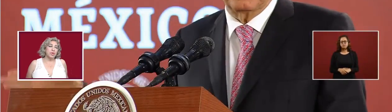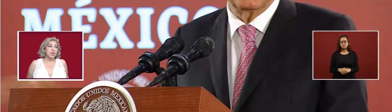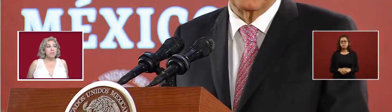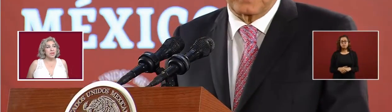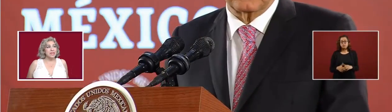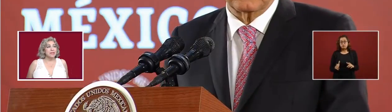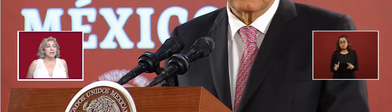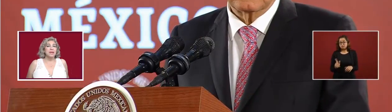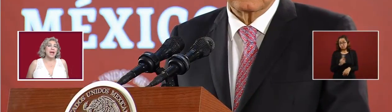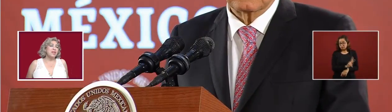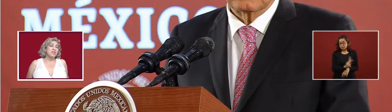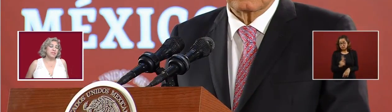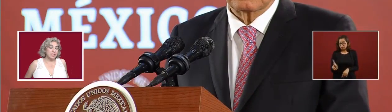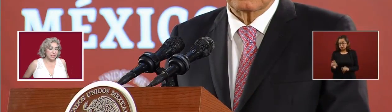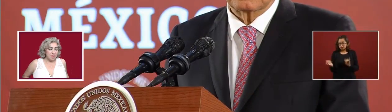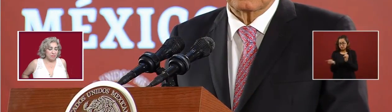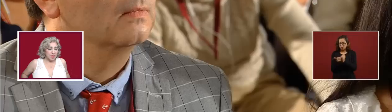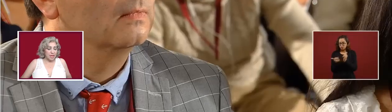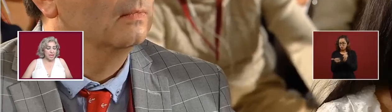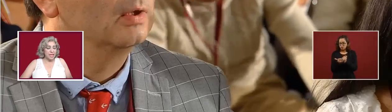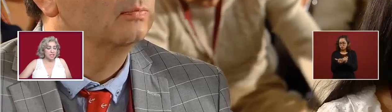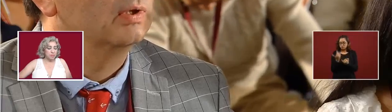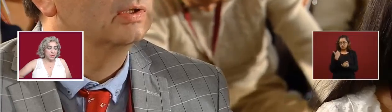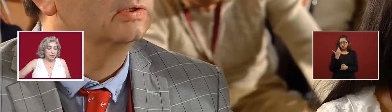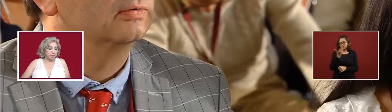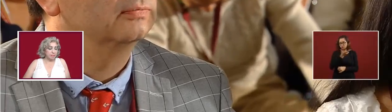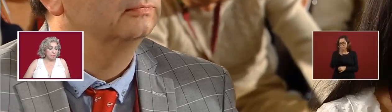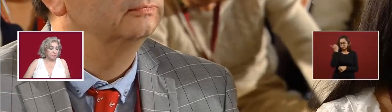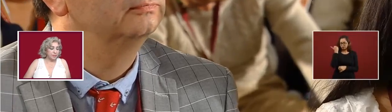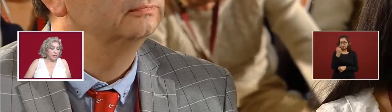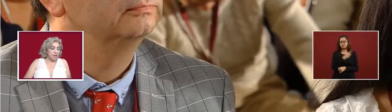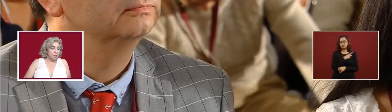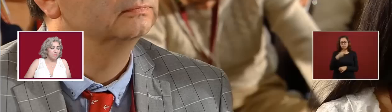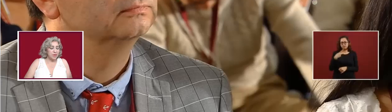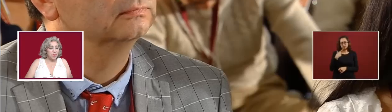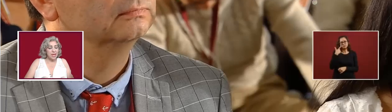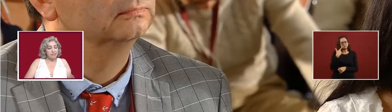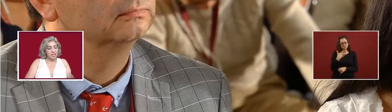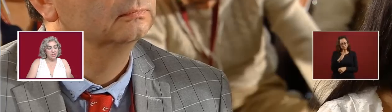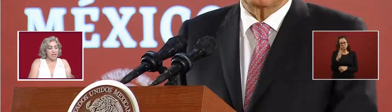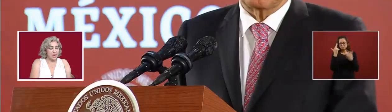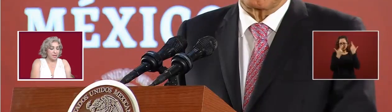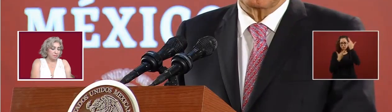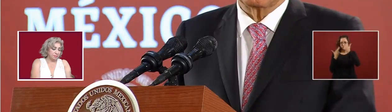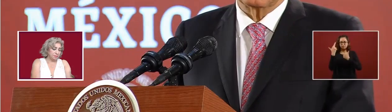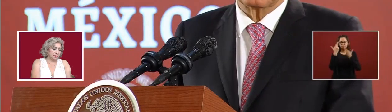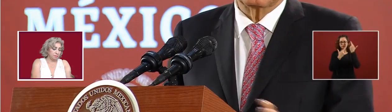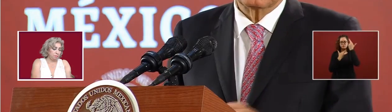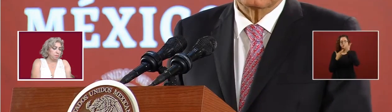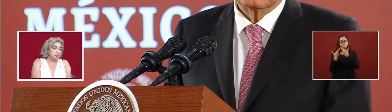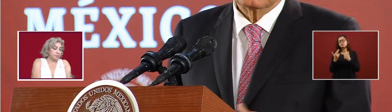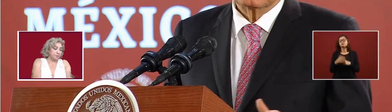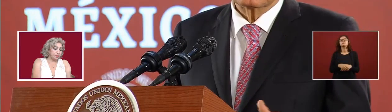procurement. I don't know if it's the same case, but, but we have to look at it.